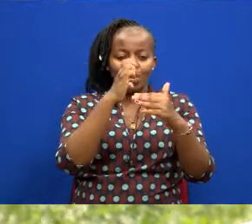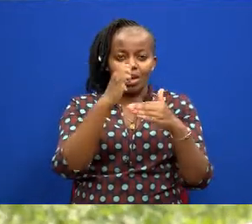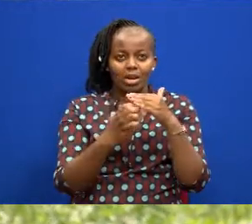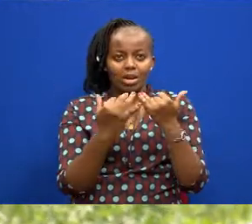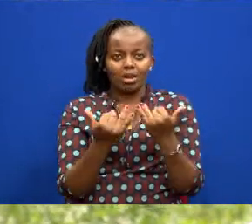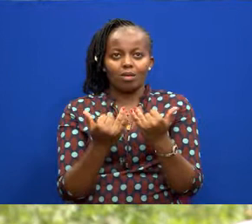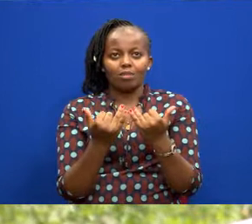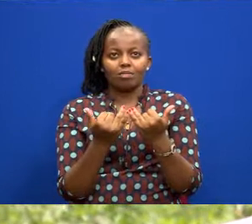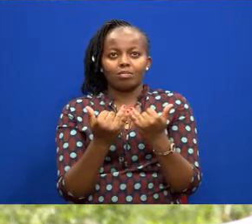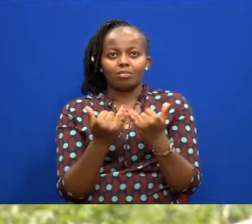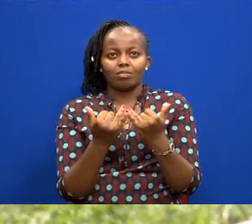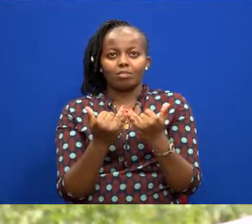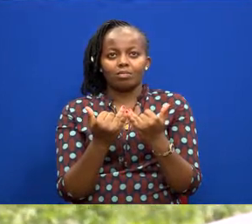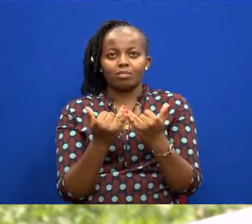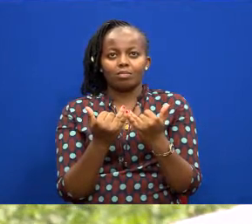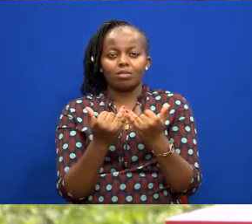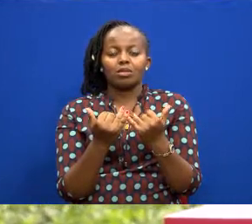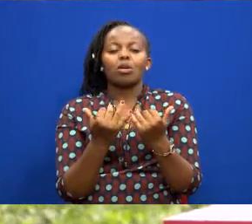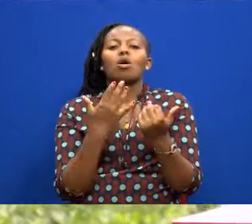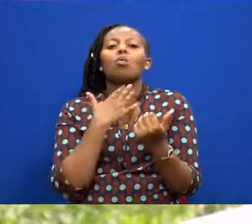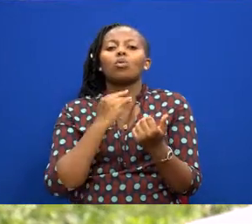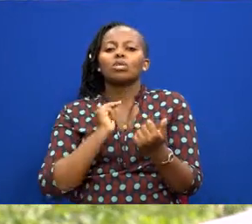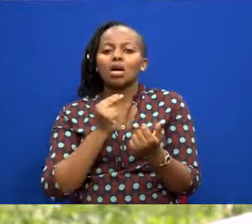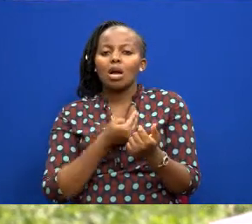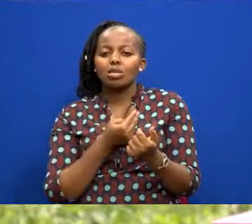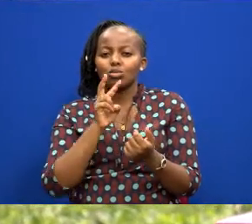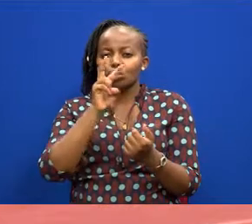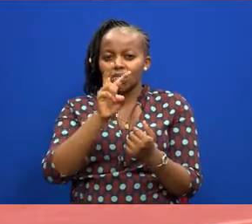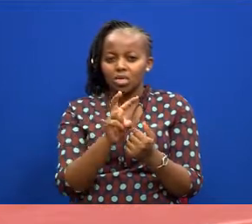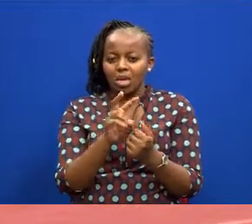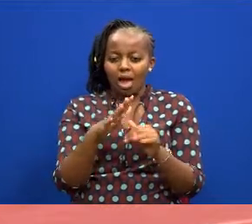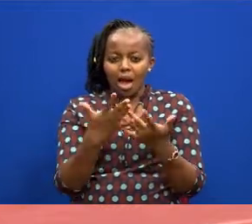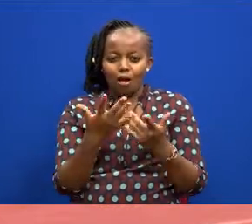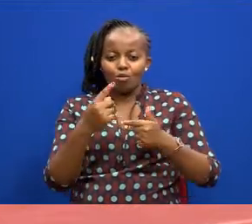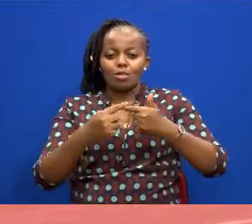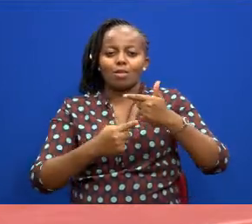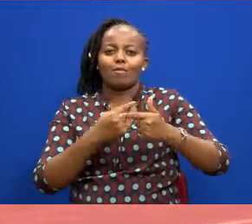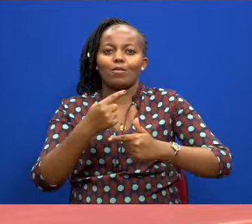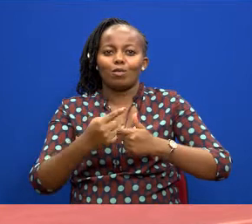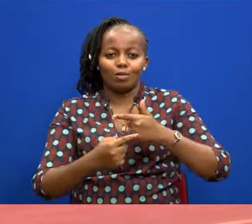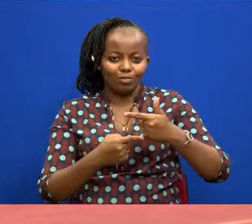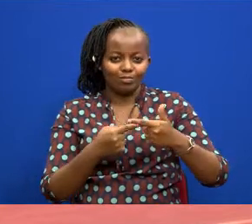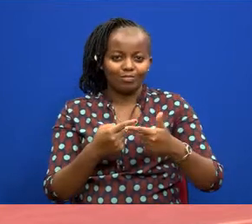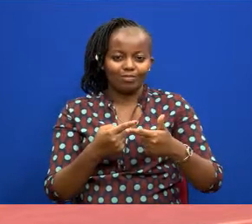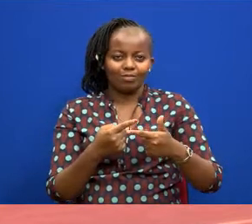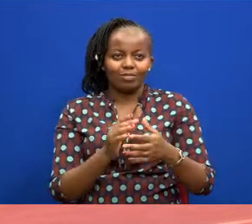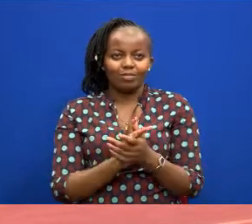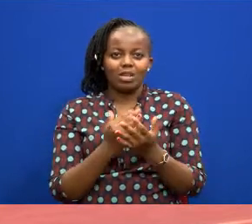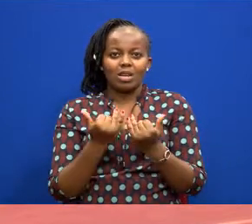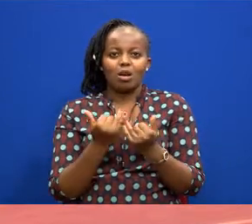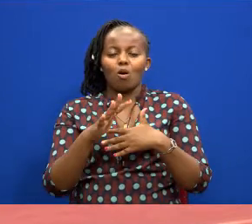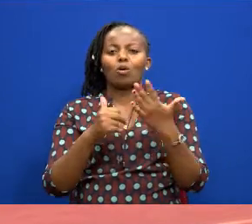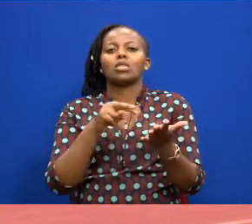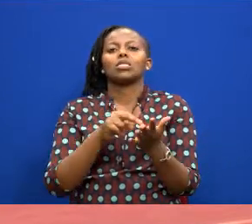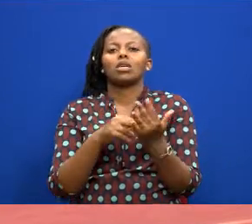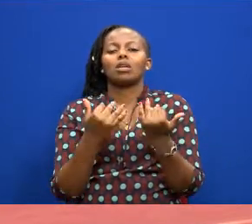Okay, we will take this back so that we can see the seamless sequence of how to start. Okay,